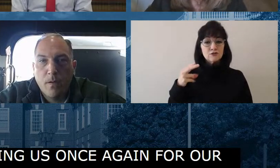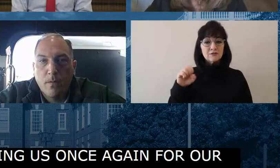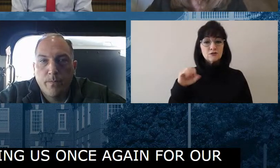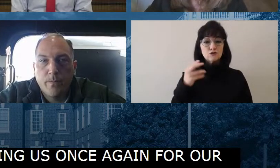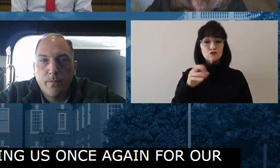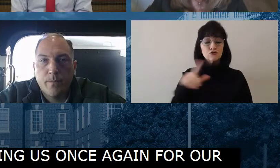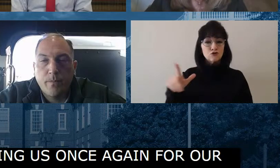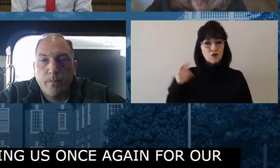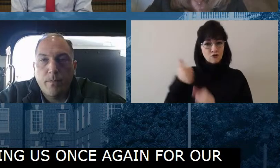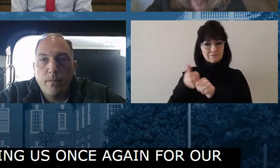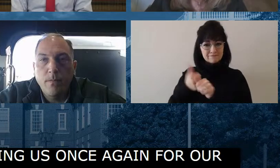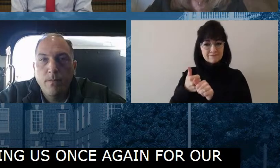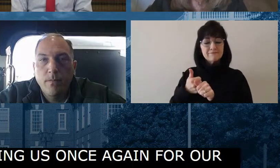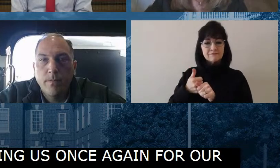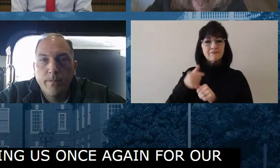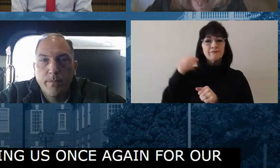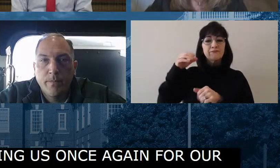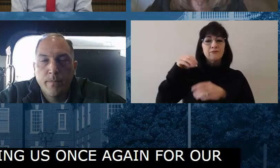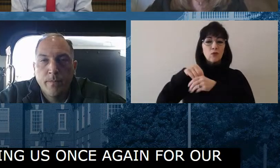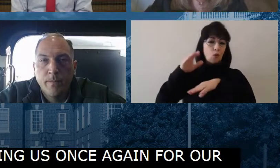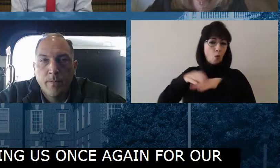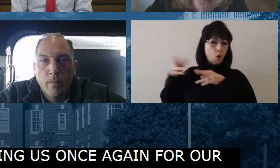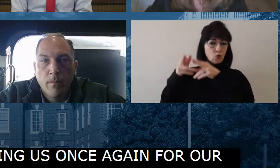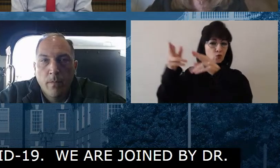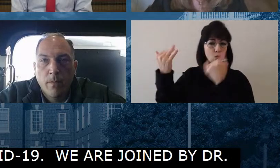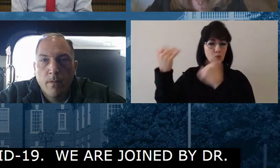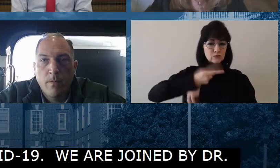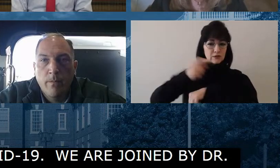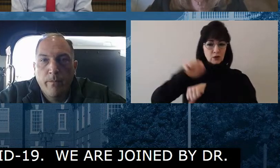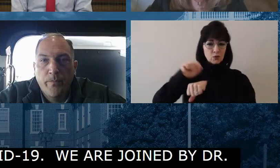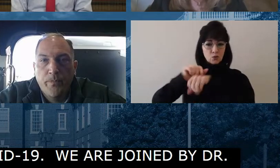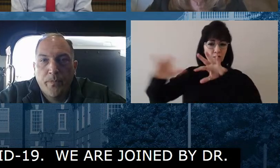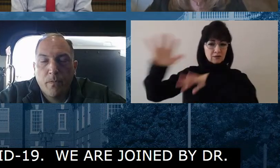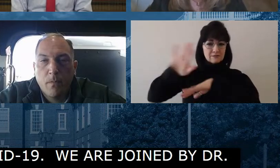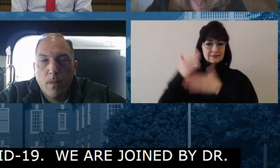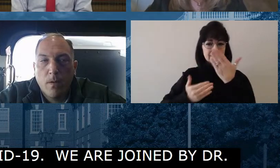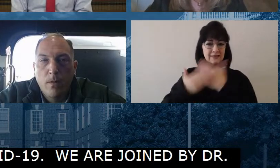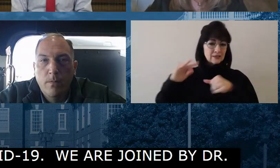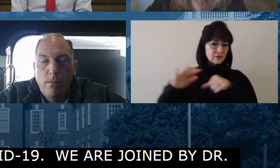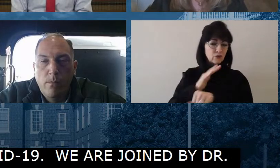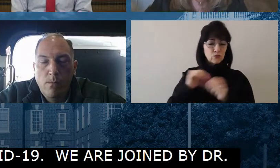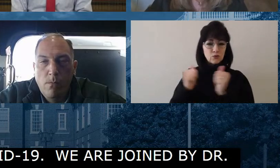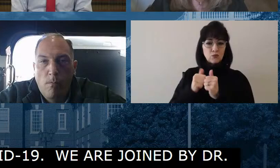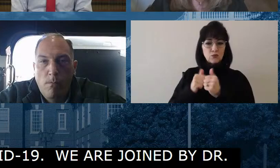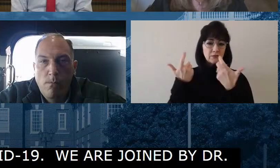of the Delaware Emergency Management Agency, got his hands full with the big